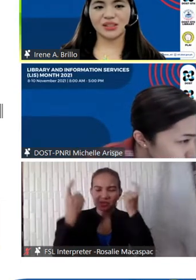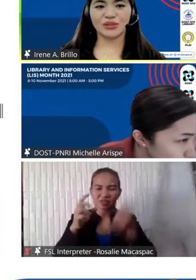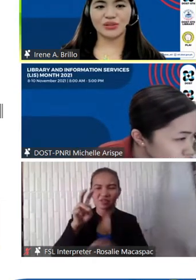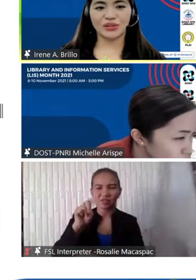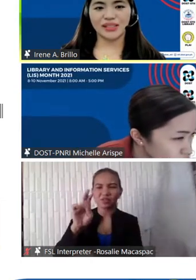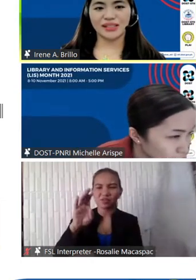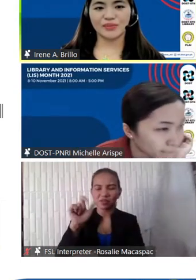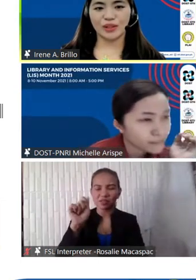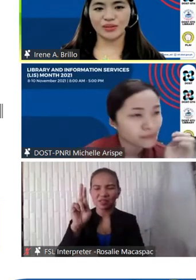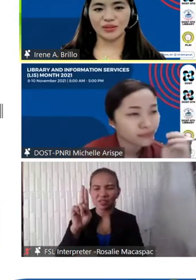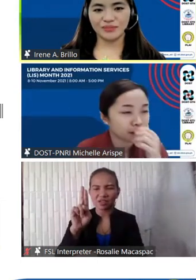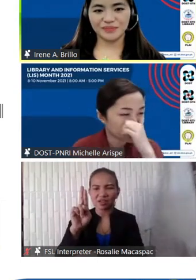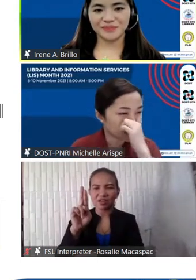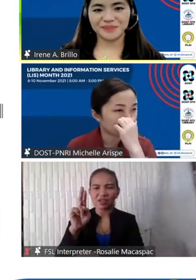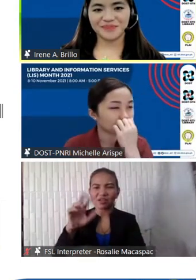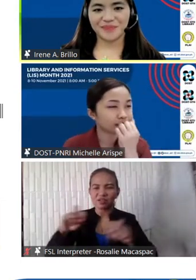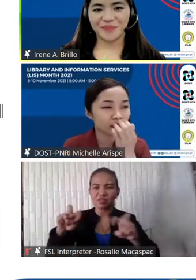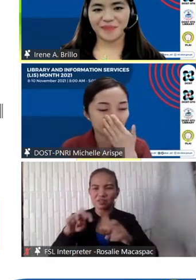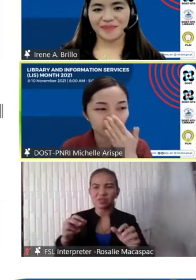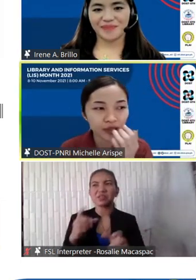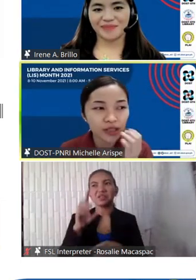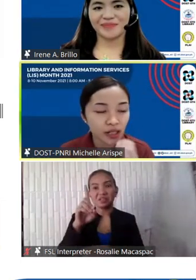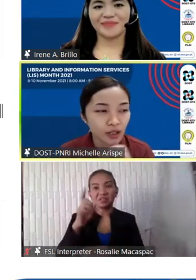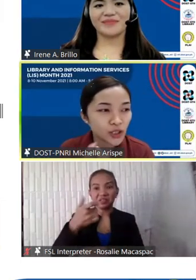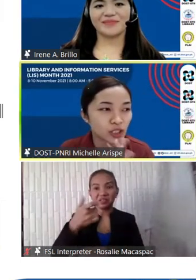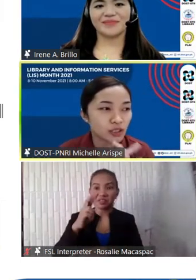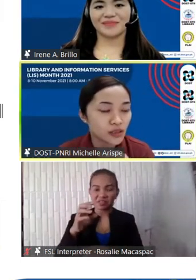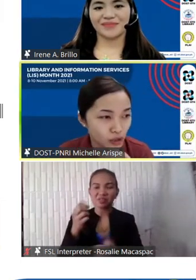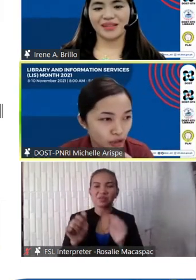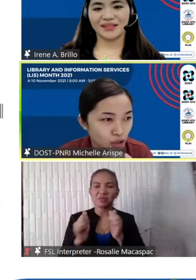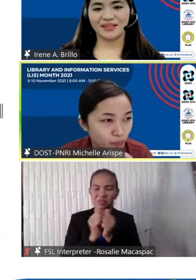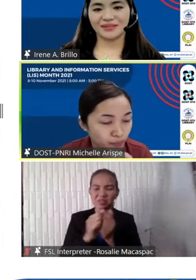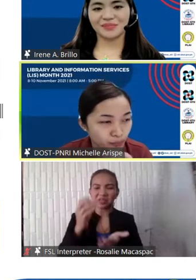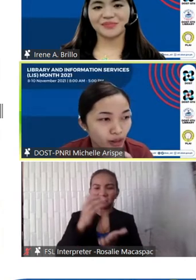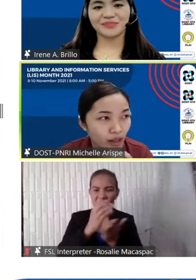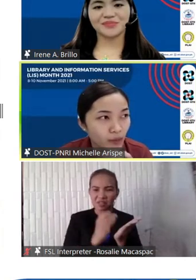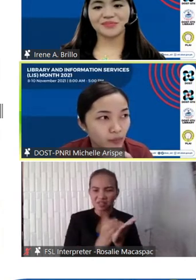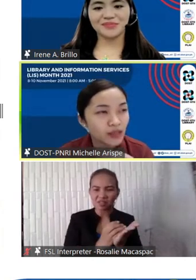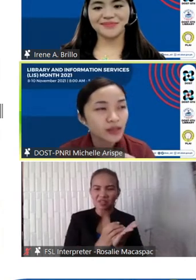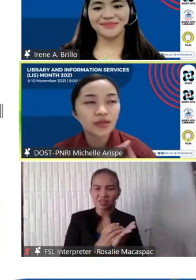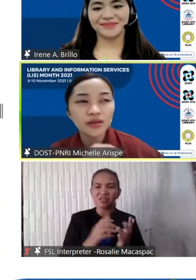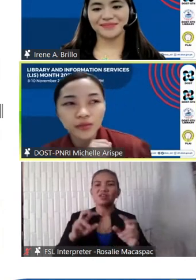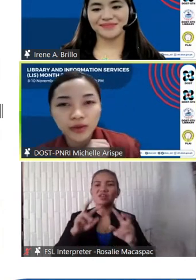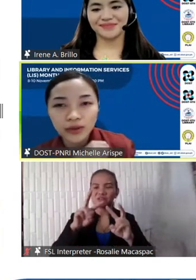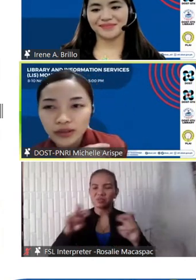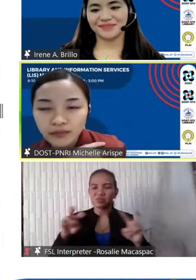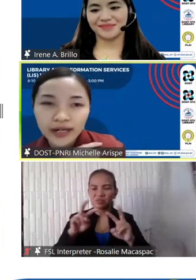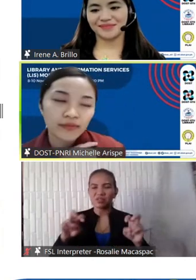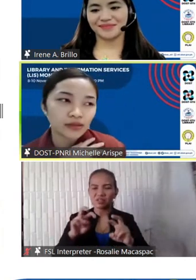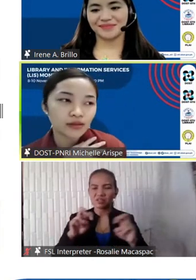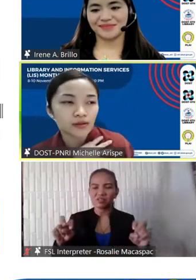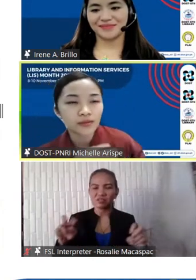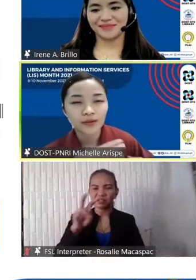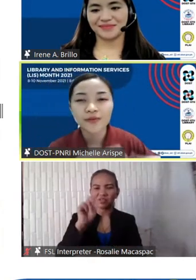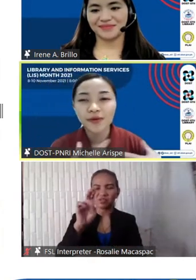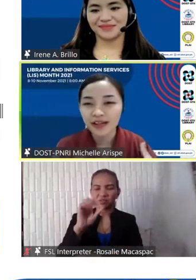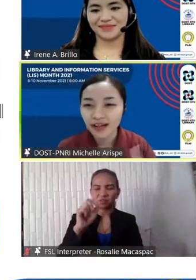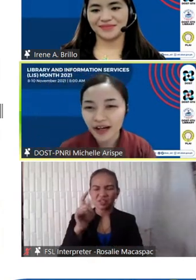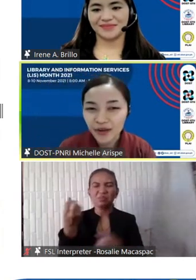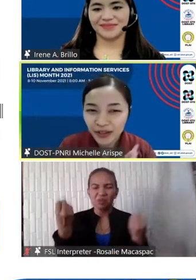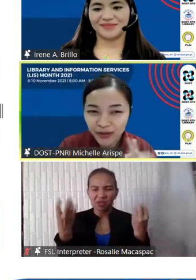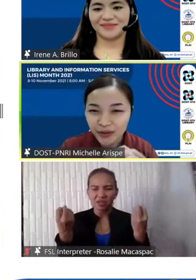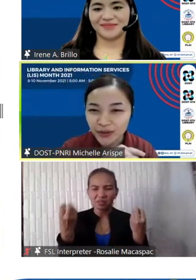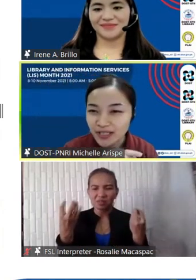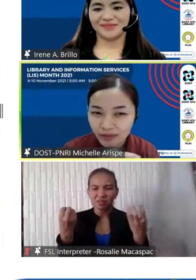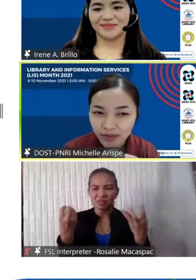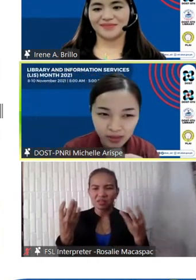meaning siguro courses po ito? Nuclear energy research. Karamihan po, marami dito, iba-iba po